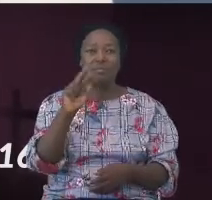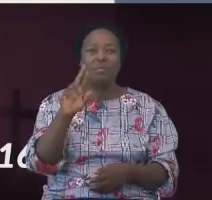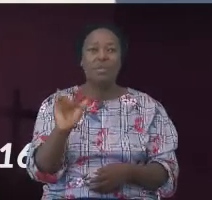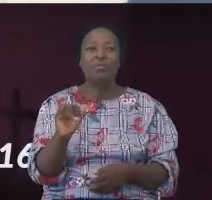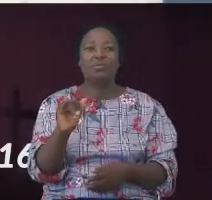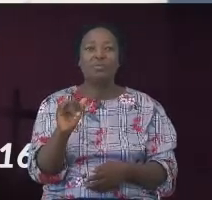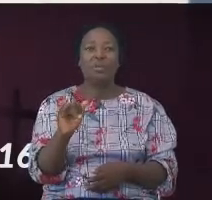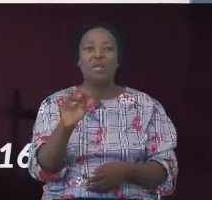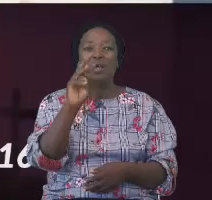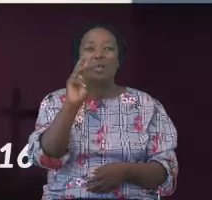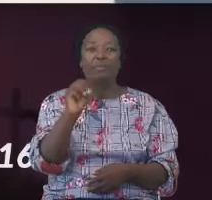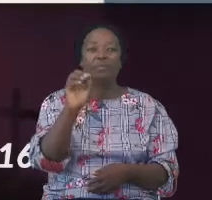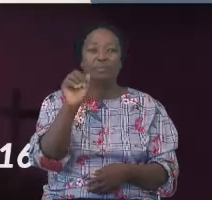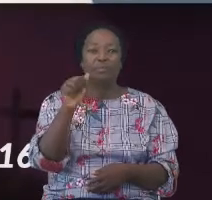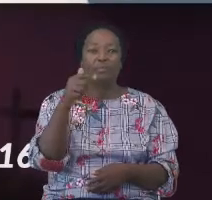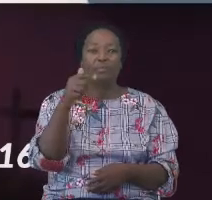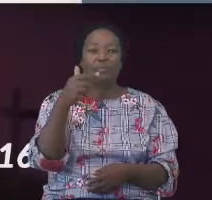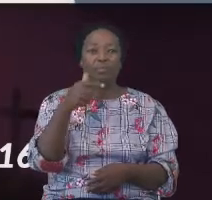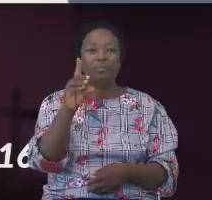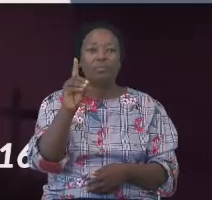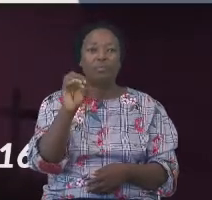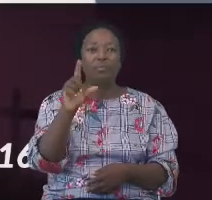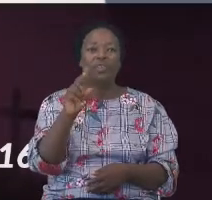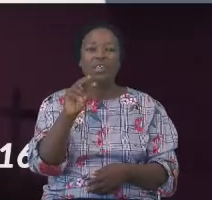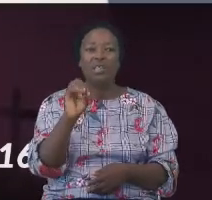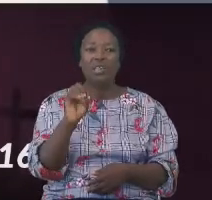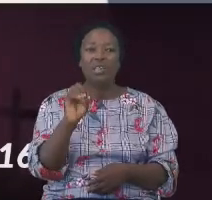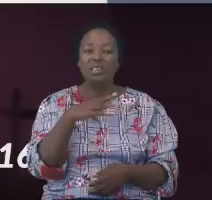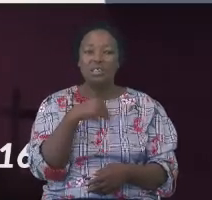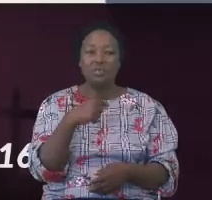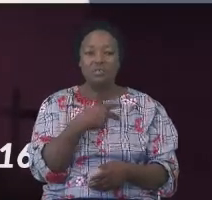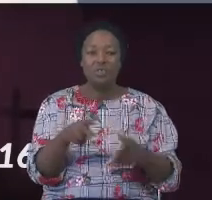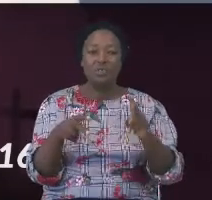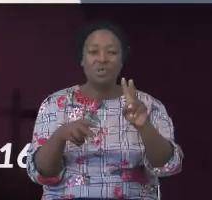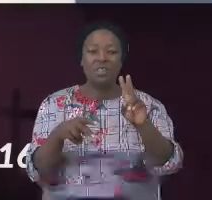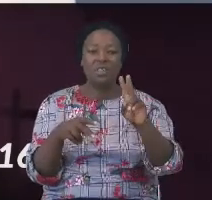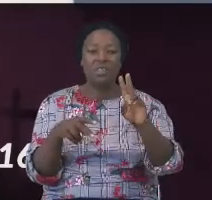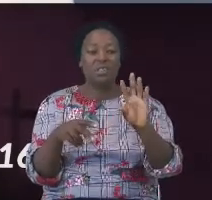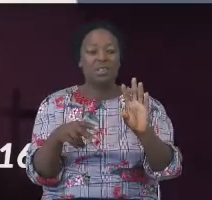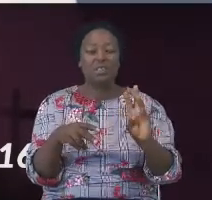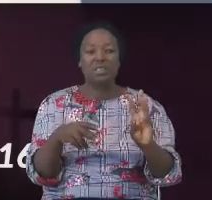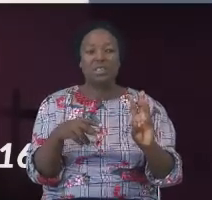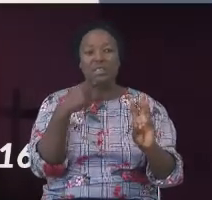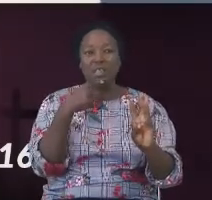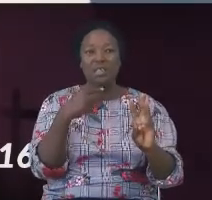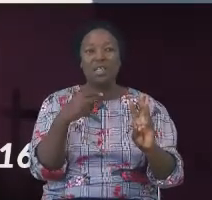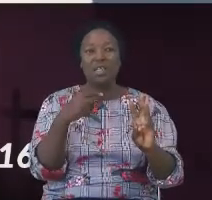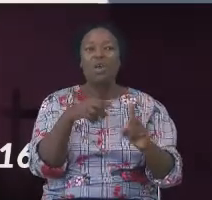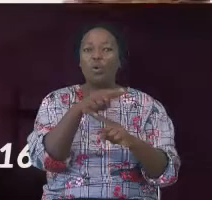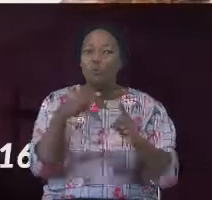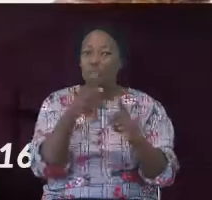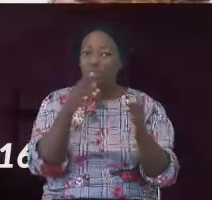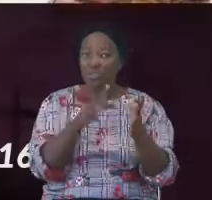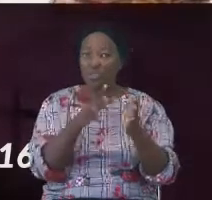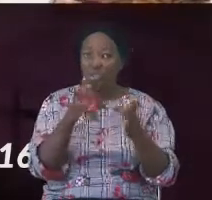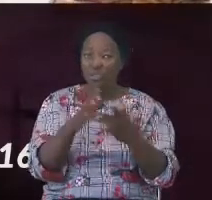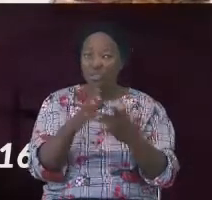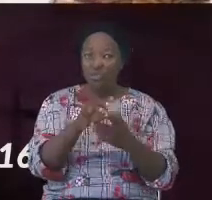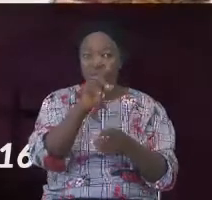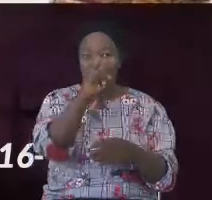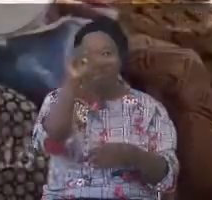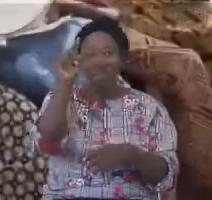cleopas and mary magdalene verse 26 it says when jesus